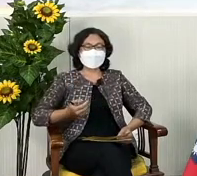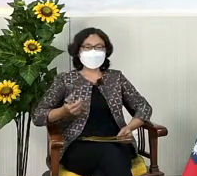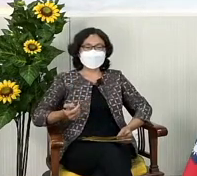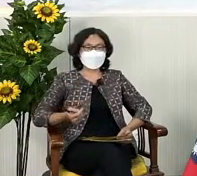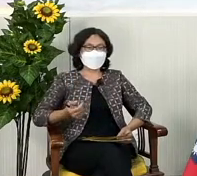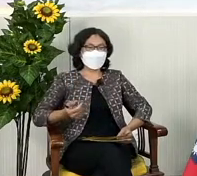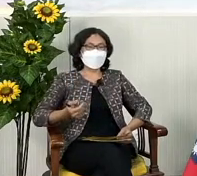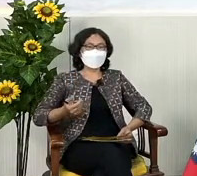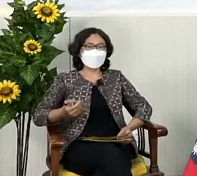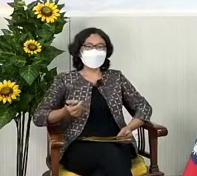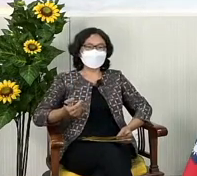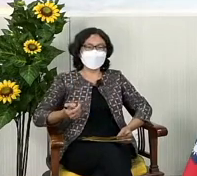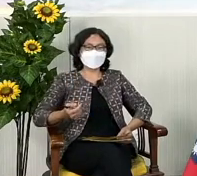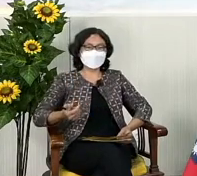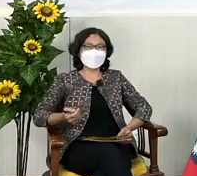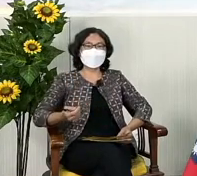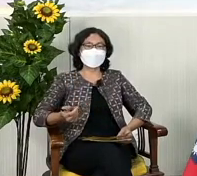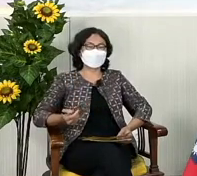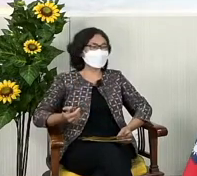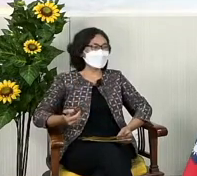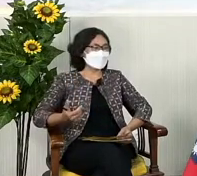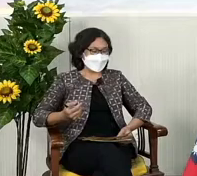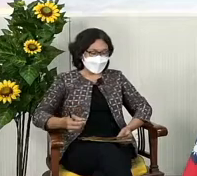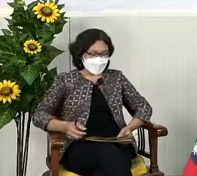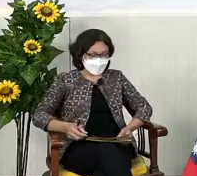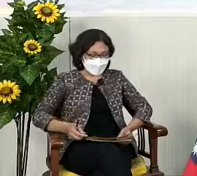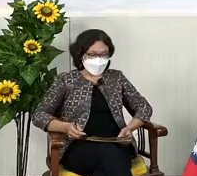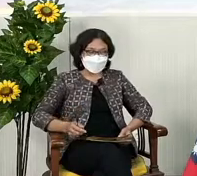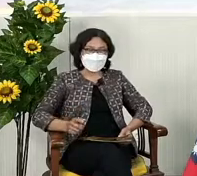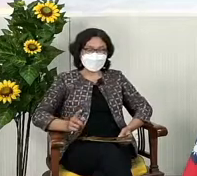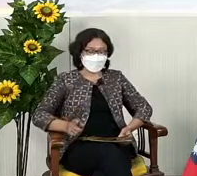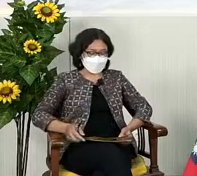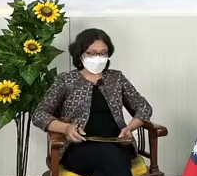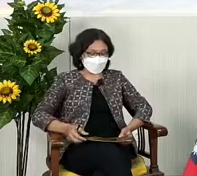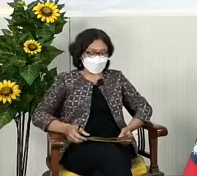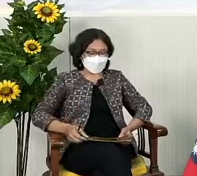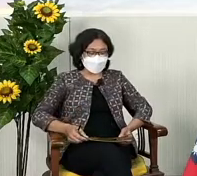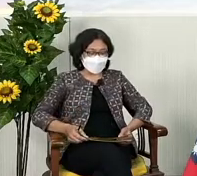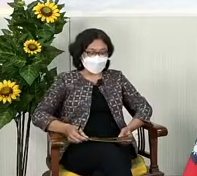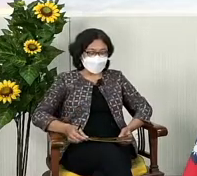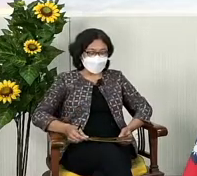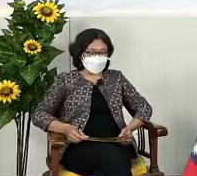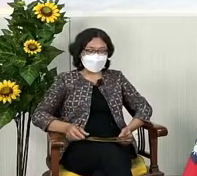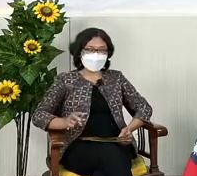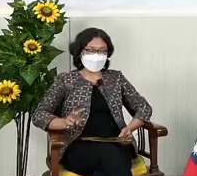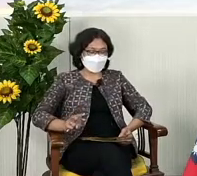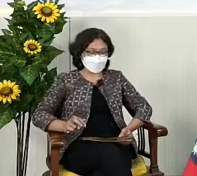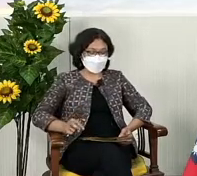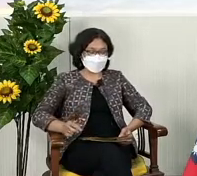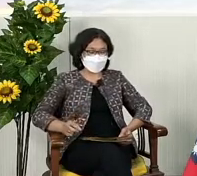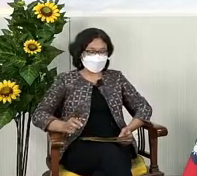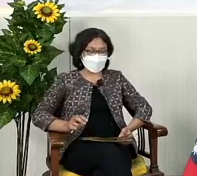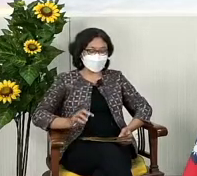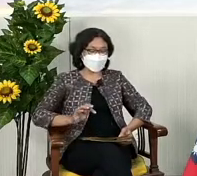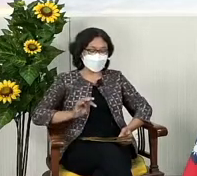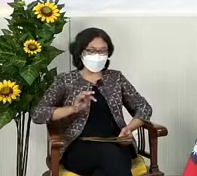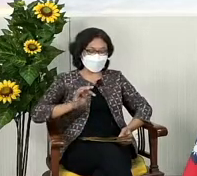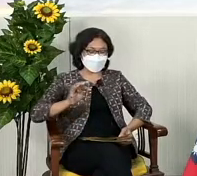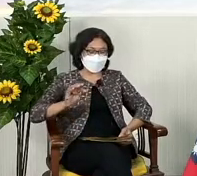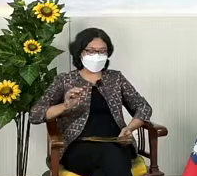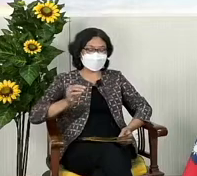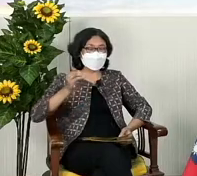I mean, how we have to account. That is the first question. And then a second question is how